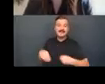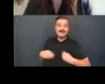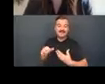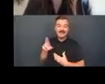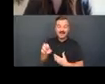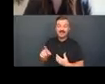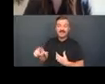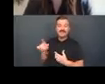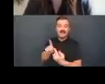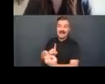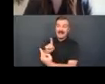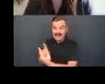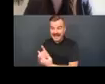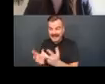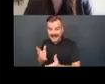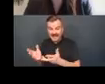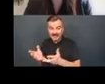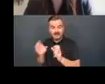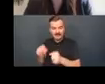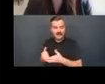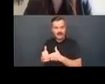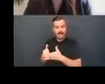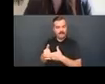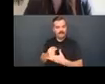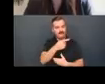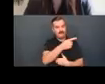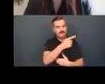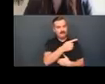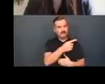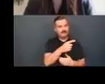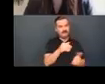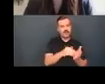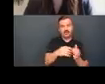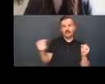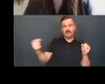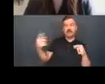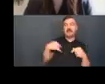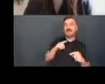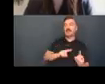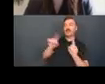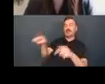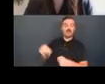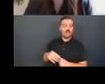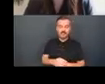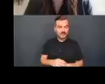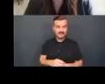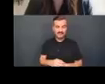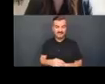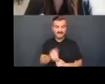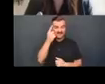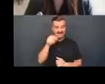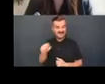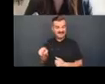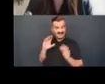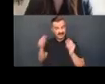ministrations make possible the work of the remote physician. This focus is necessary within an understanding of